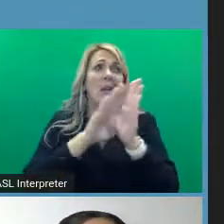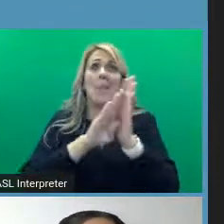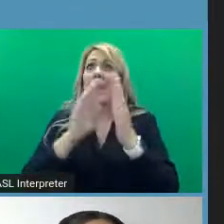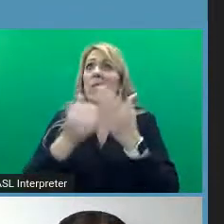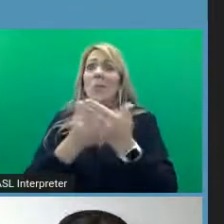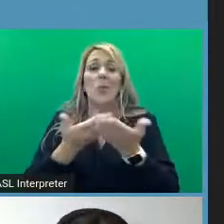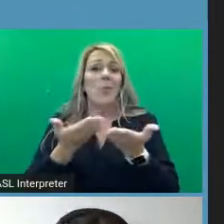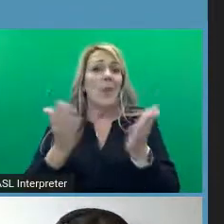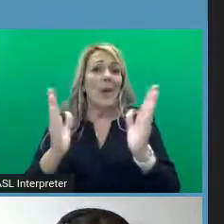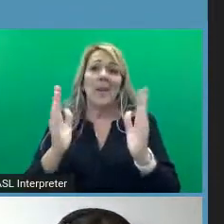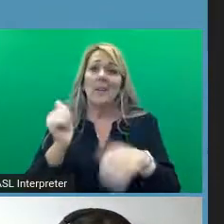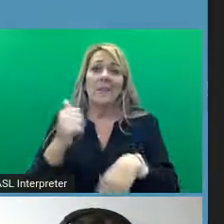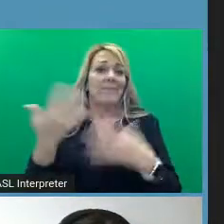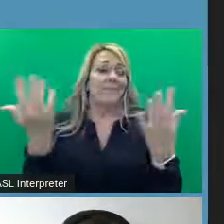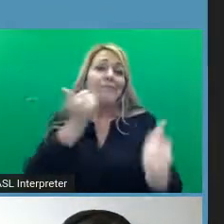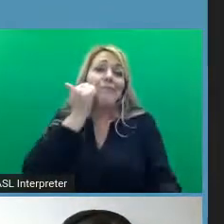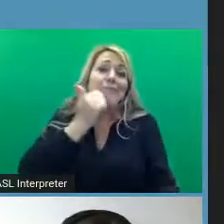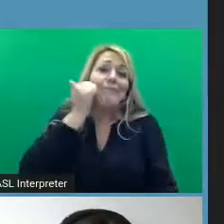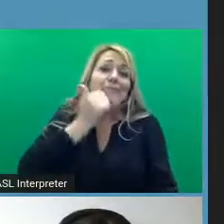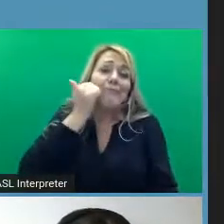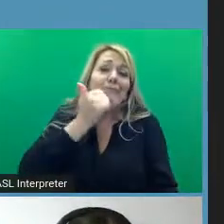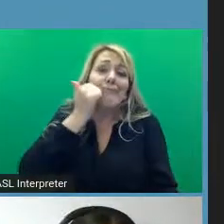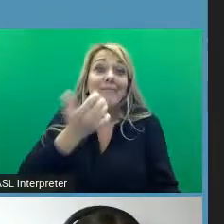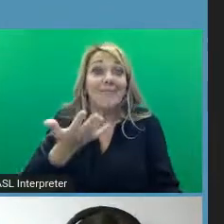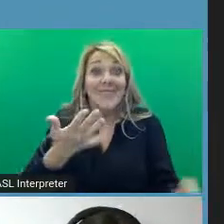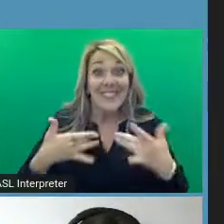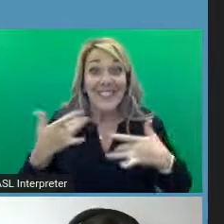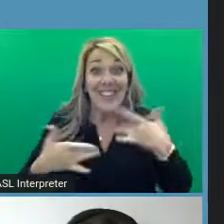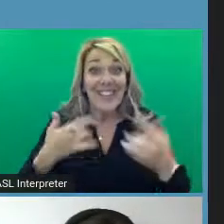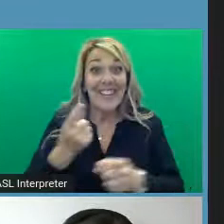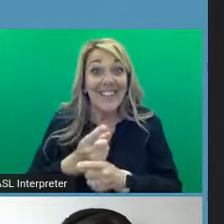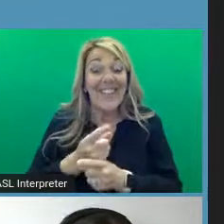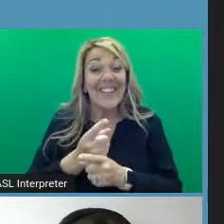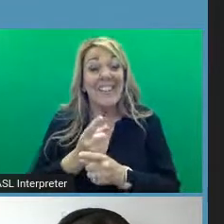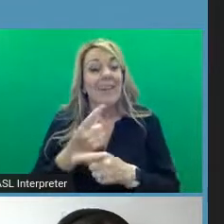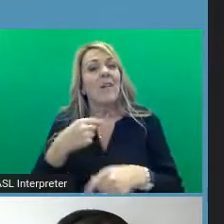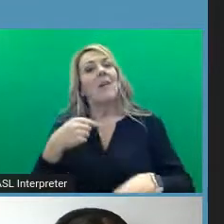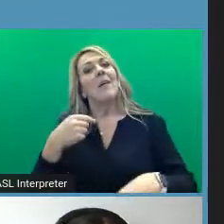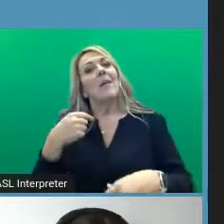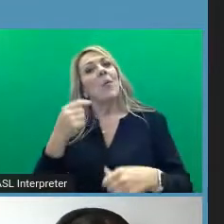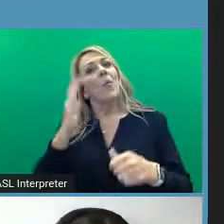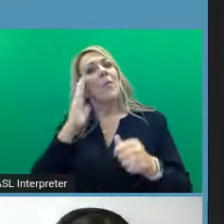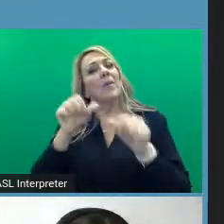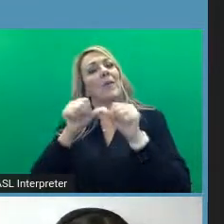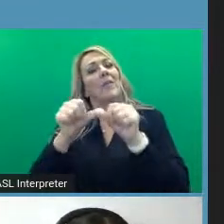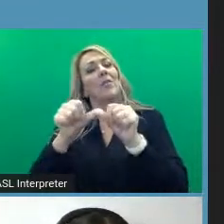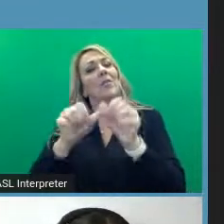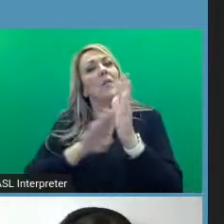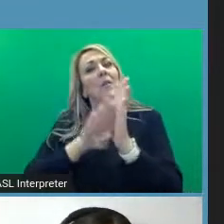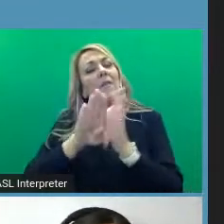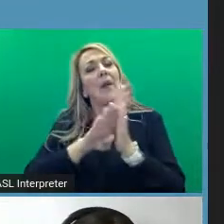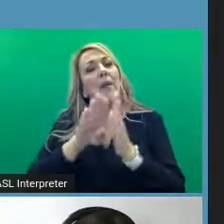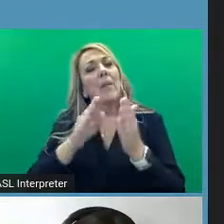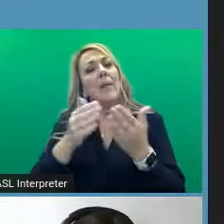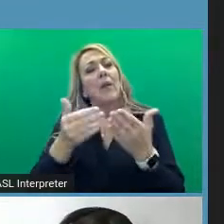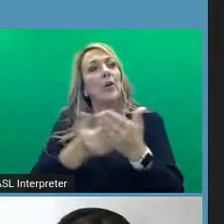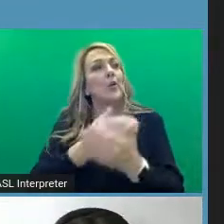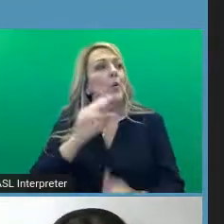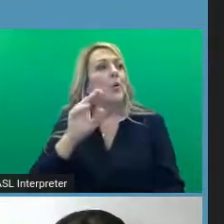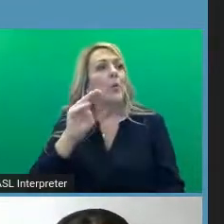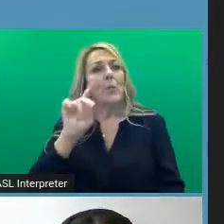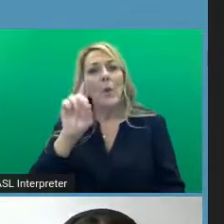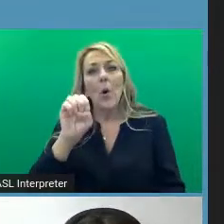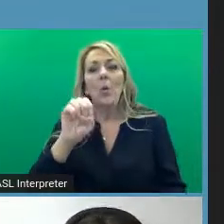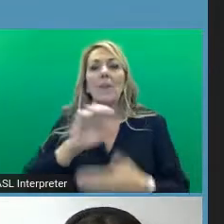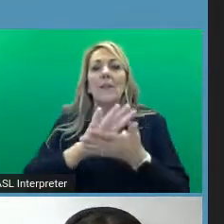things all the time. Which is really exciting because I think we're going to continue to develop new modes of video production,